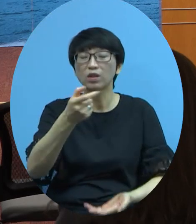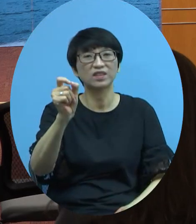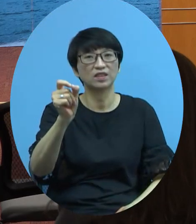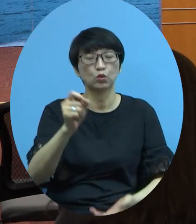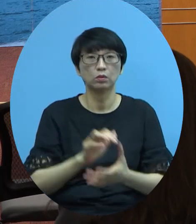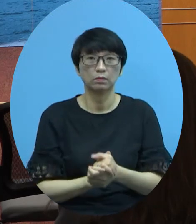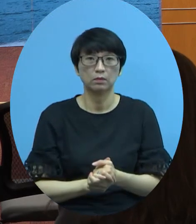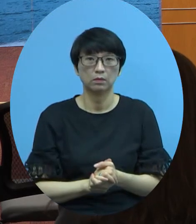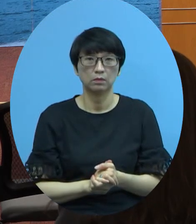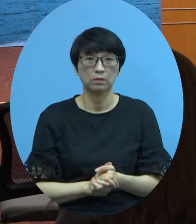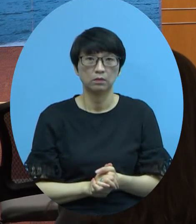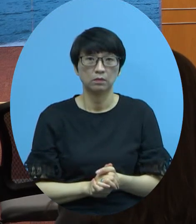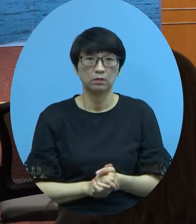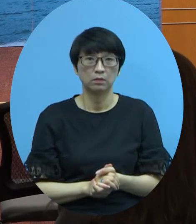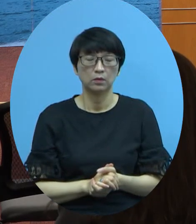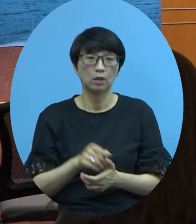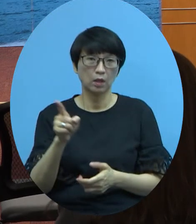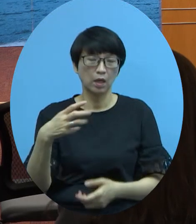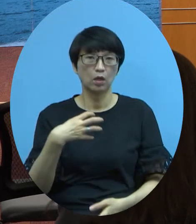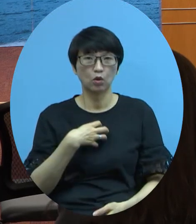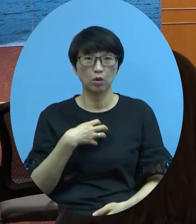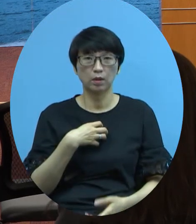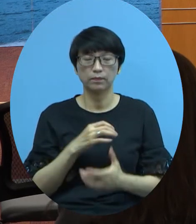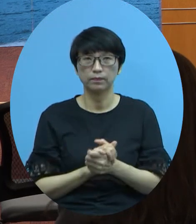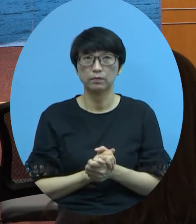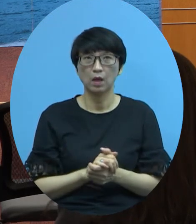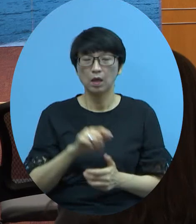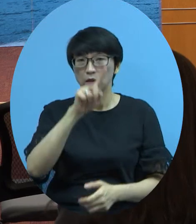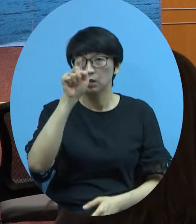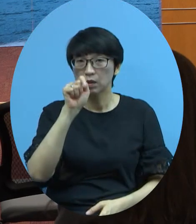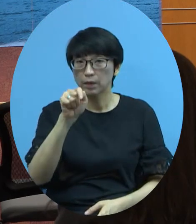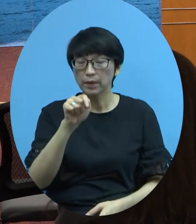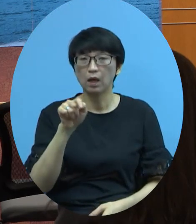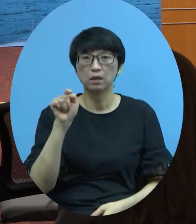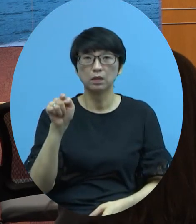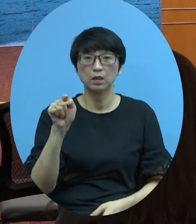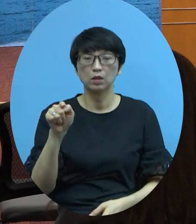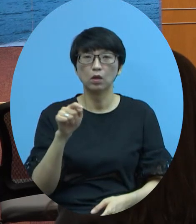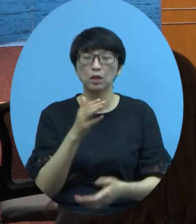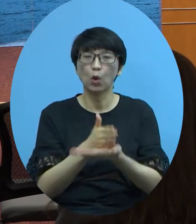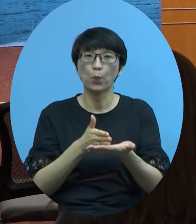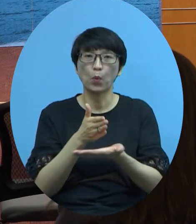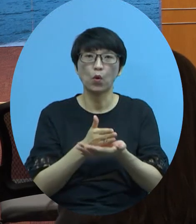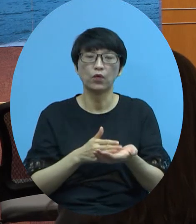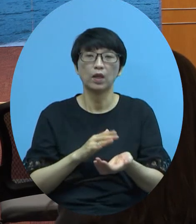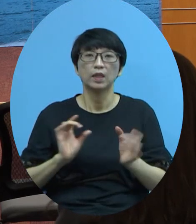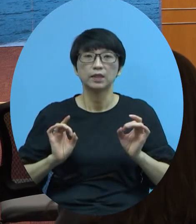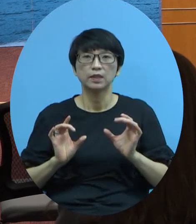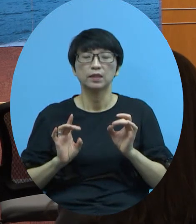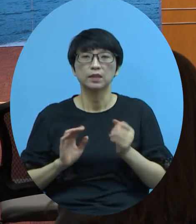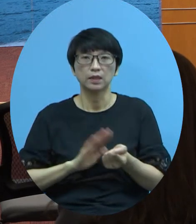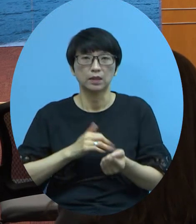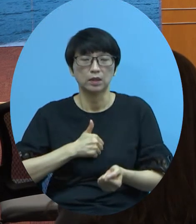doctors have come forward to join the scheme? What is holding them back? My third question is about the hospital blunder, again,